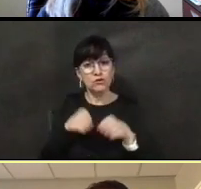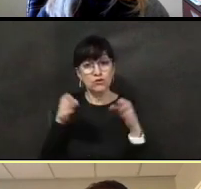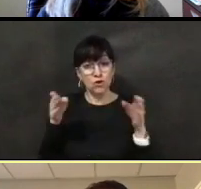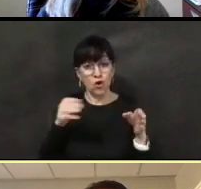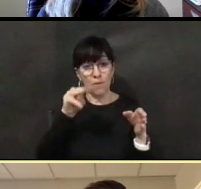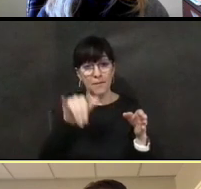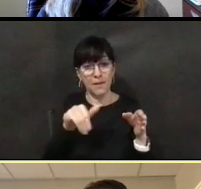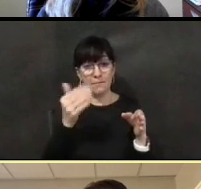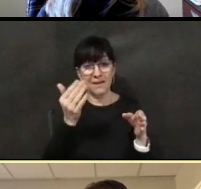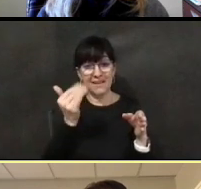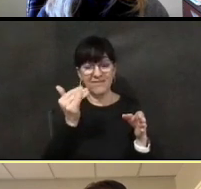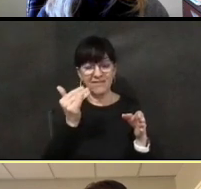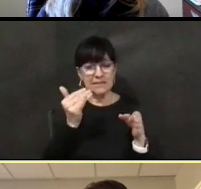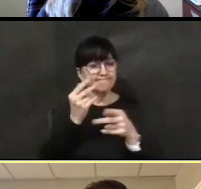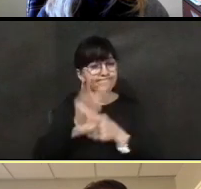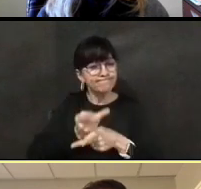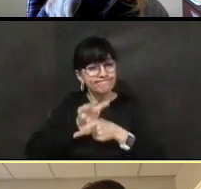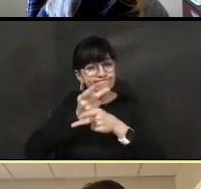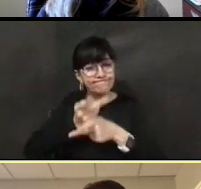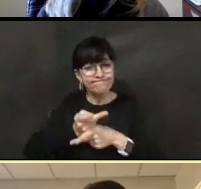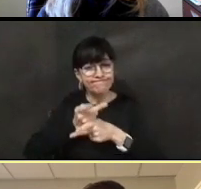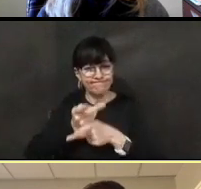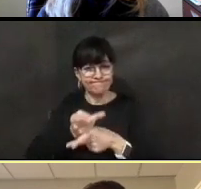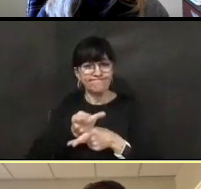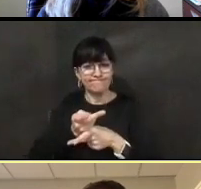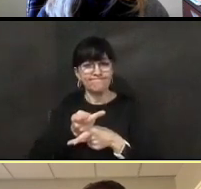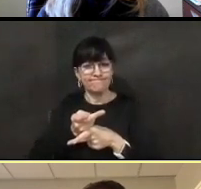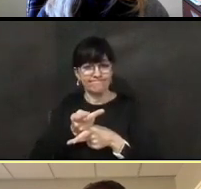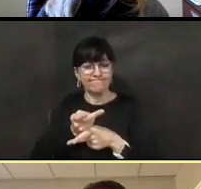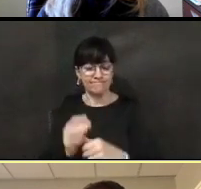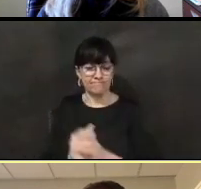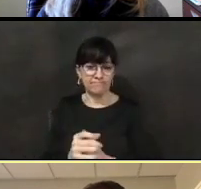care paid to the public health side of this.